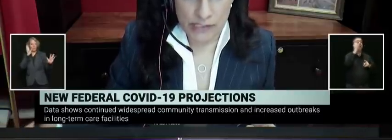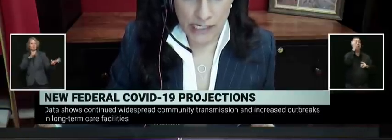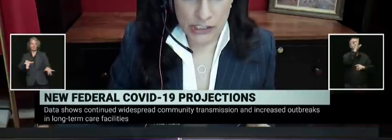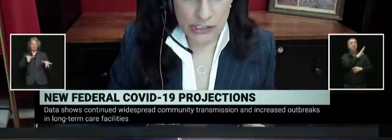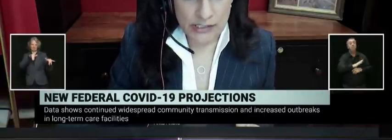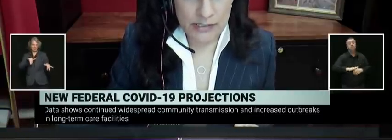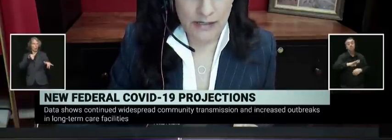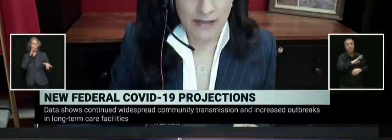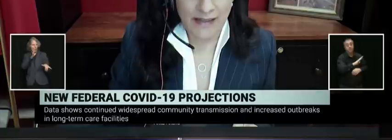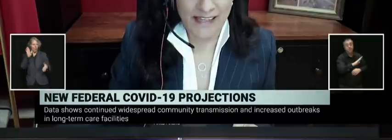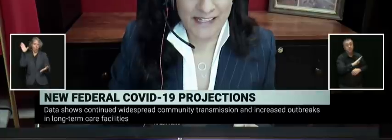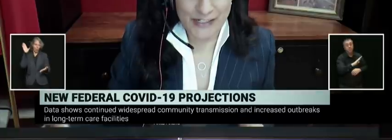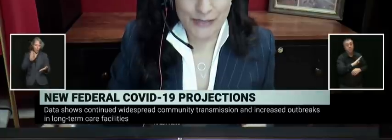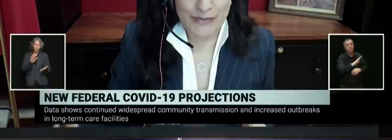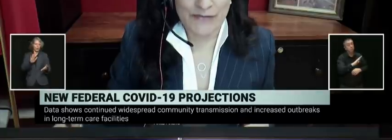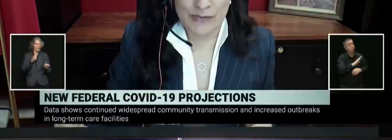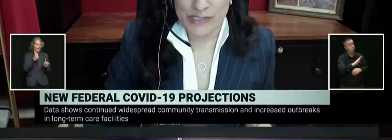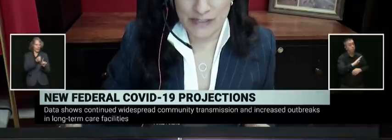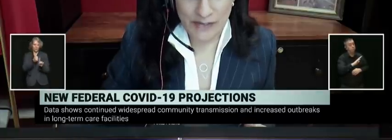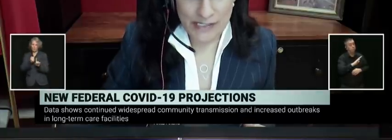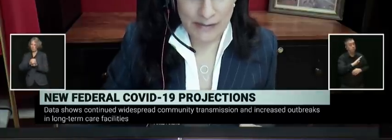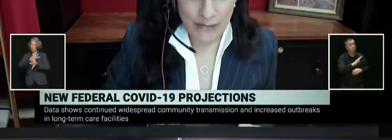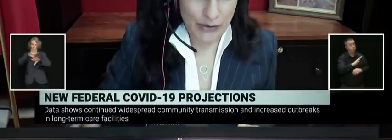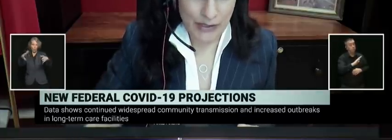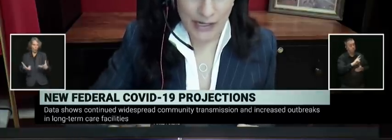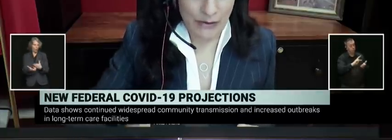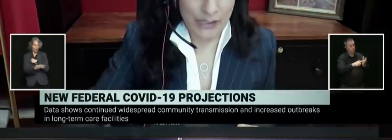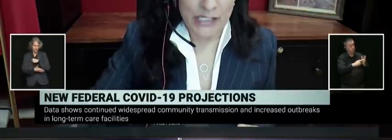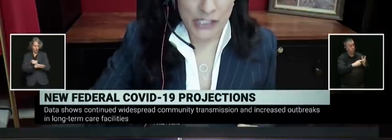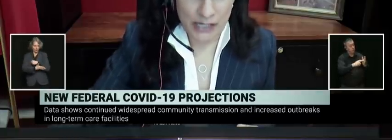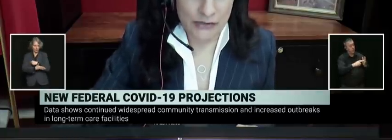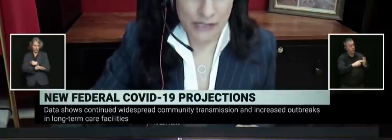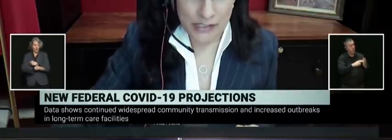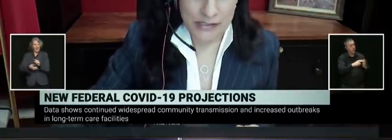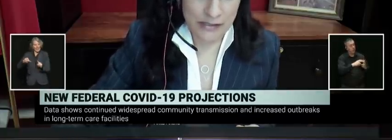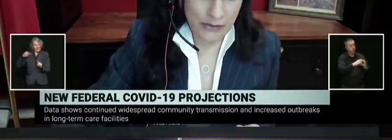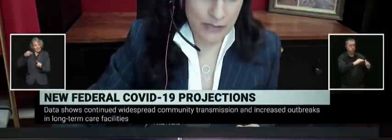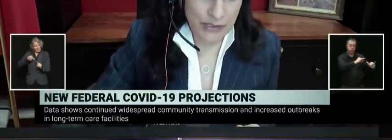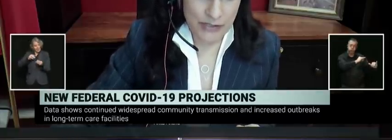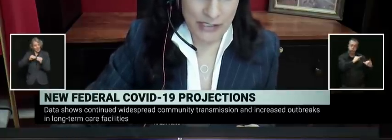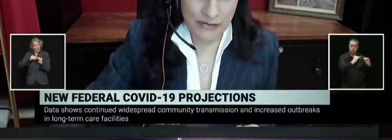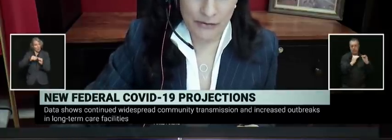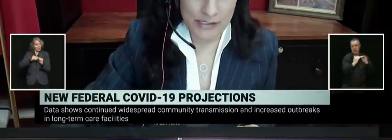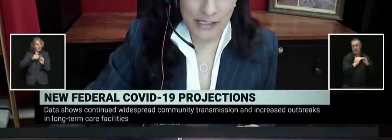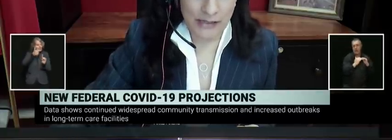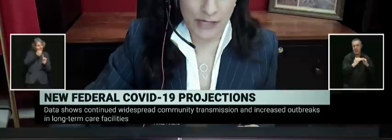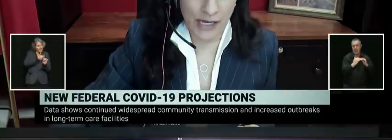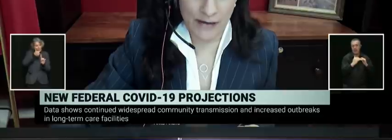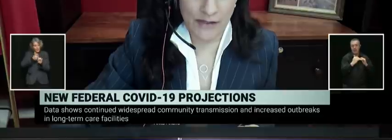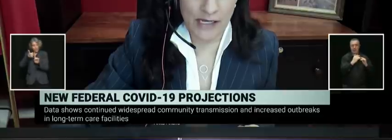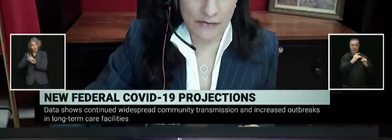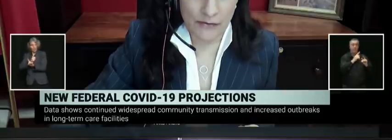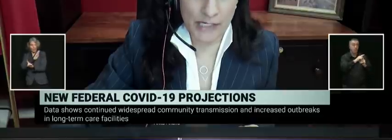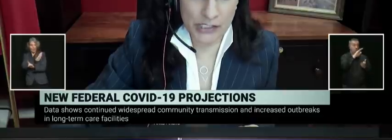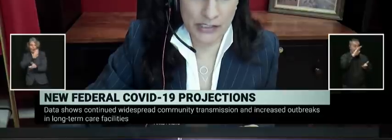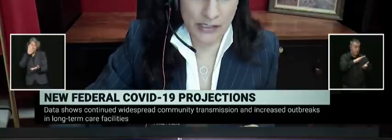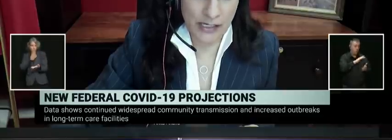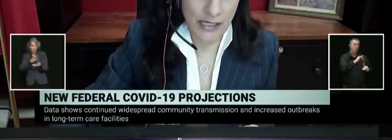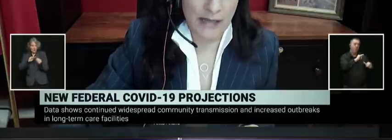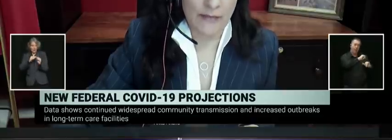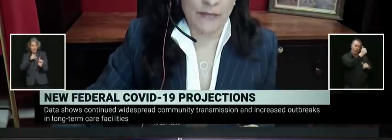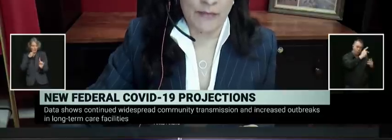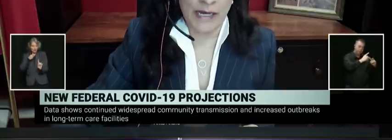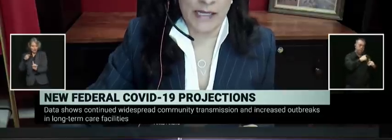of the reductions. In terms of specifics about how each country is going to be treated, of course, I don't have that